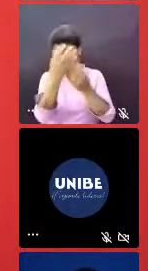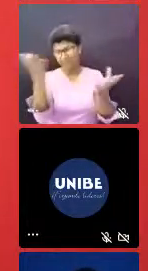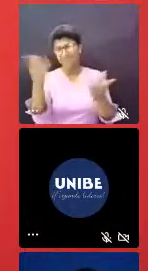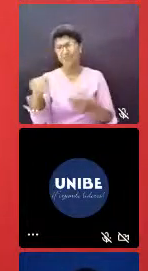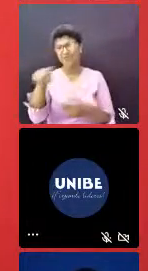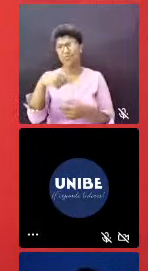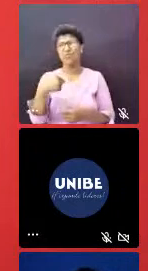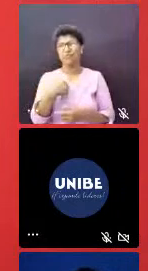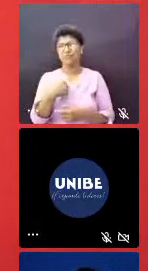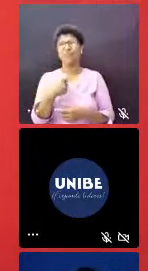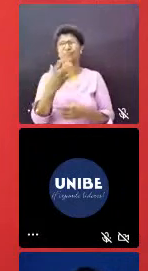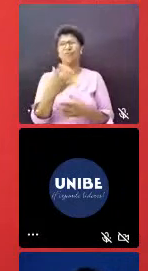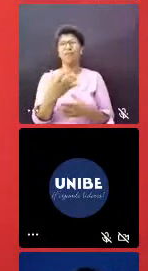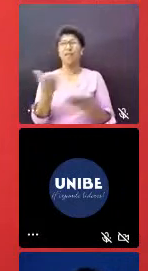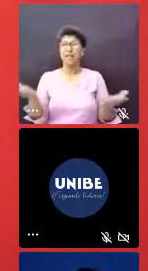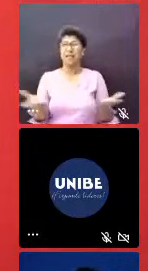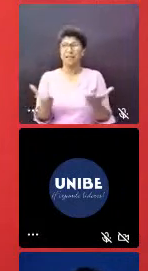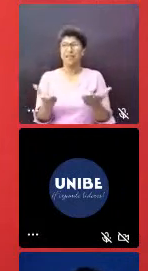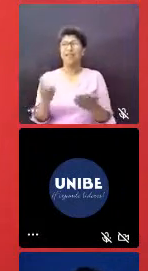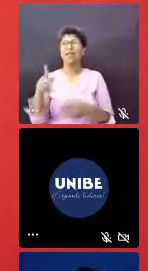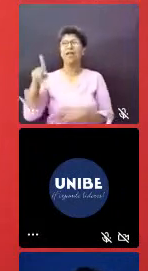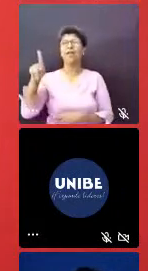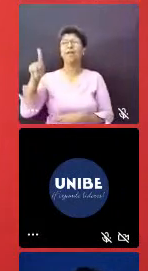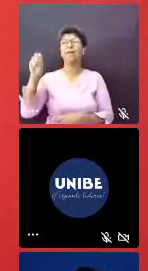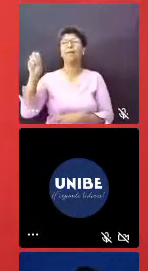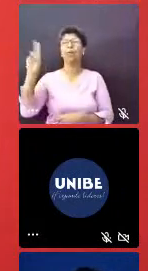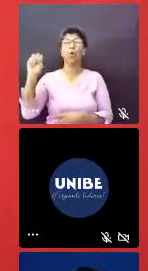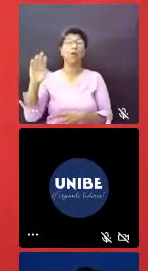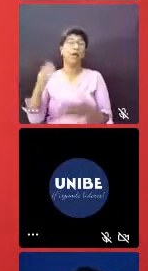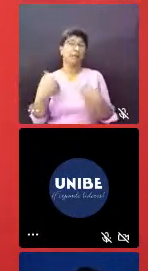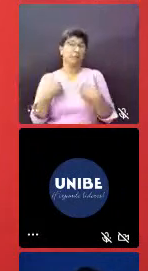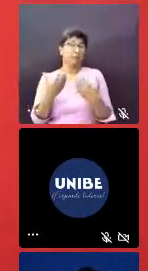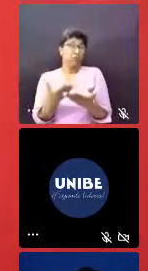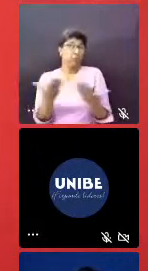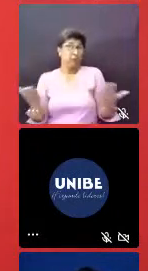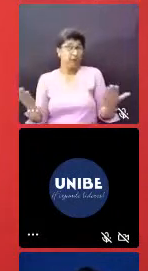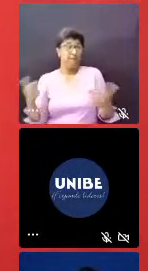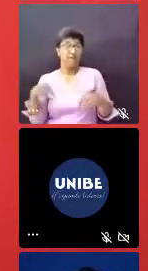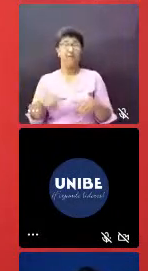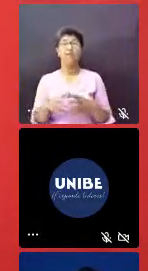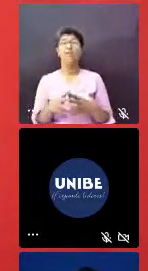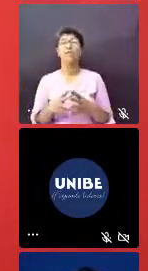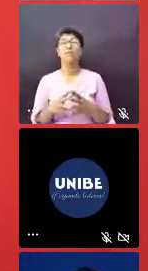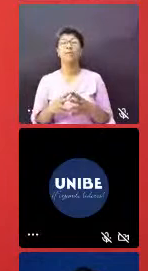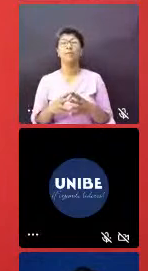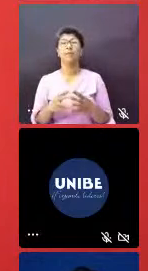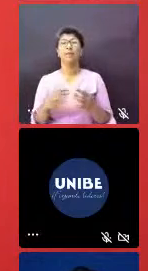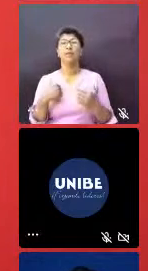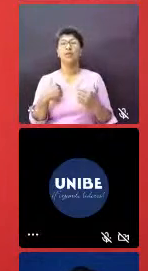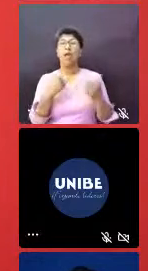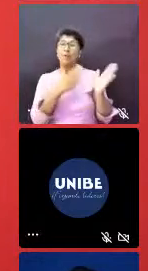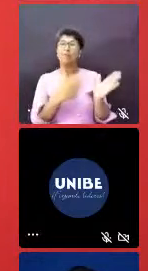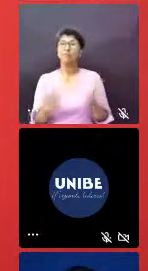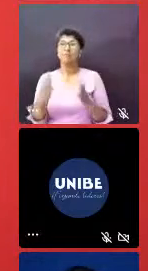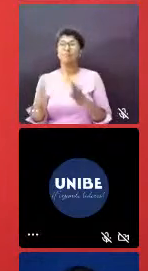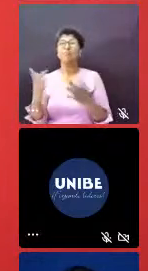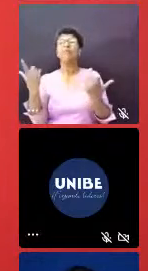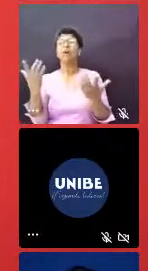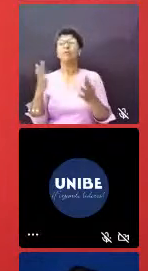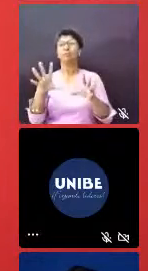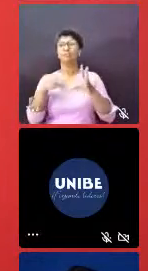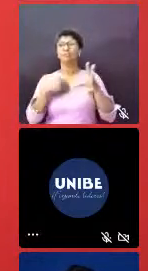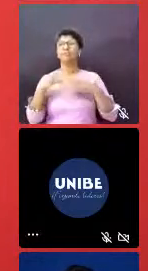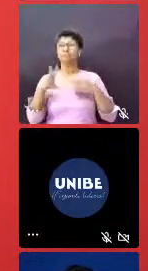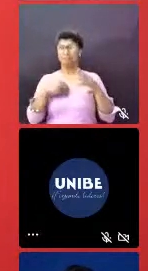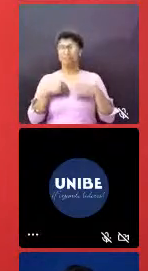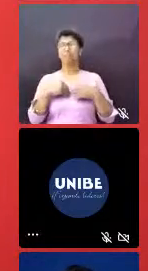the policy in Poland and the issues we face. And now I'll be prepared to take some questions,